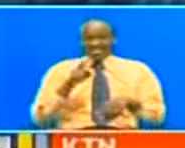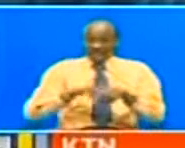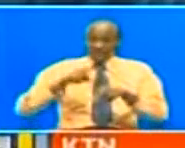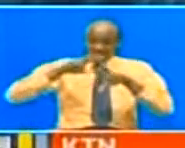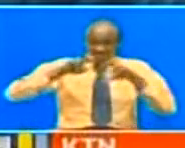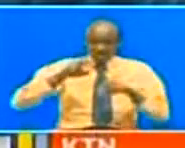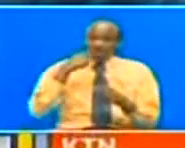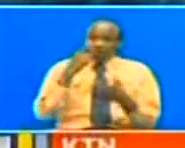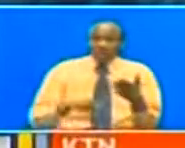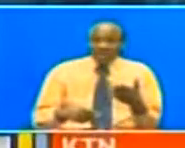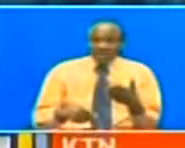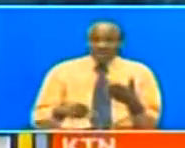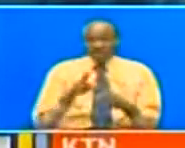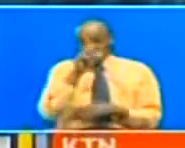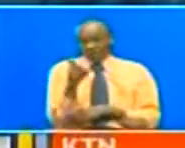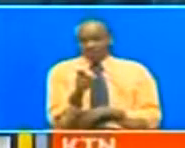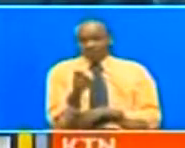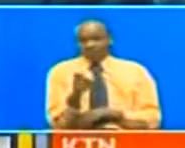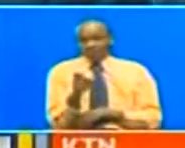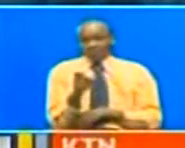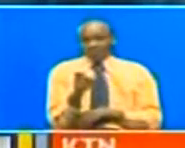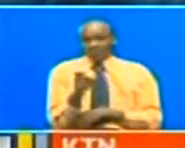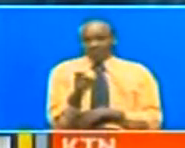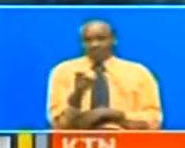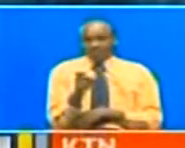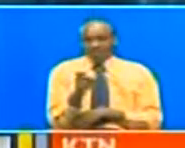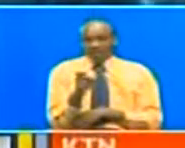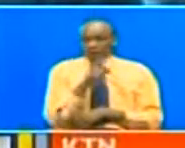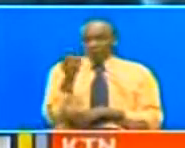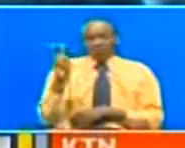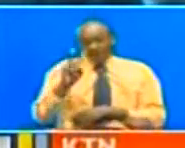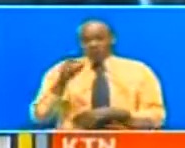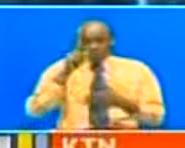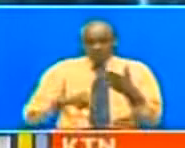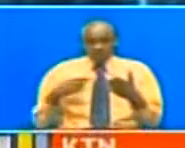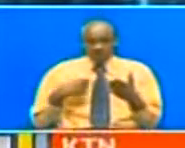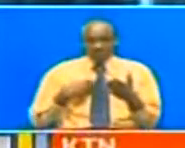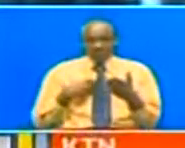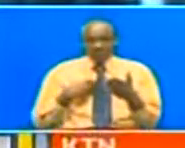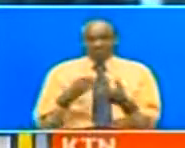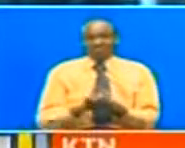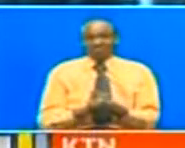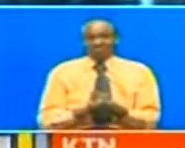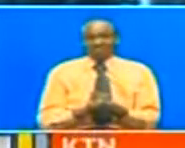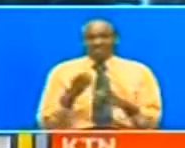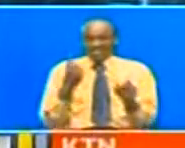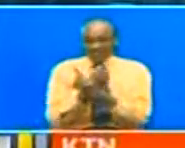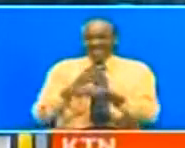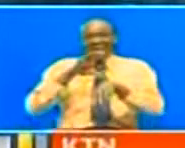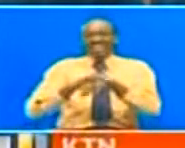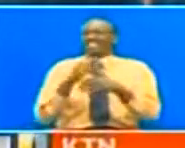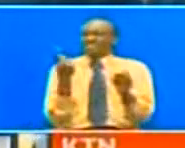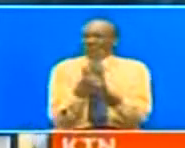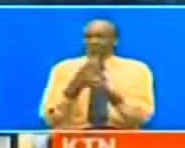has accumulated questionable wealth of a value way beyond his legitimate sources of income. It